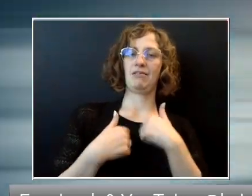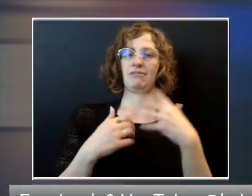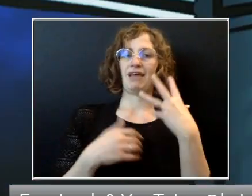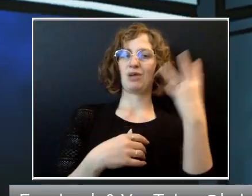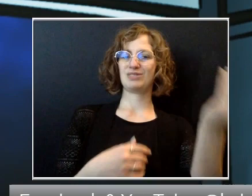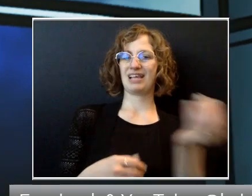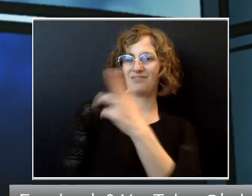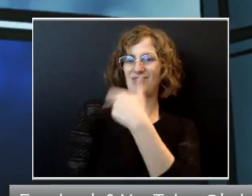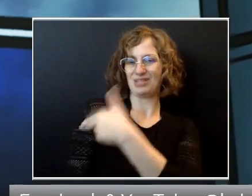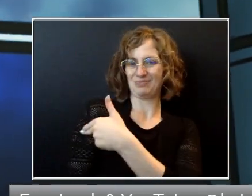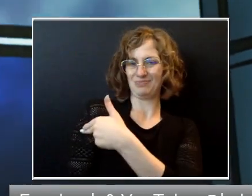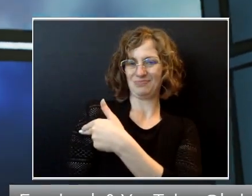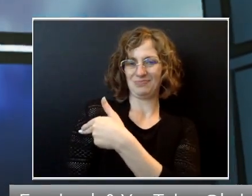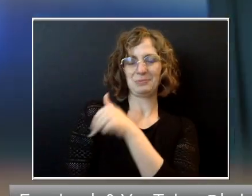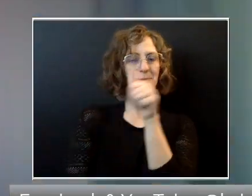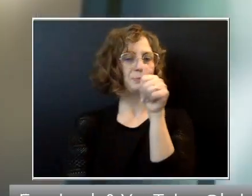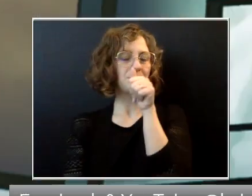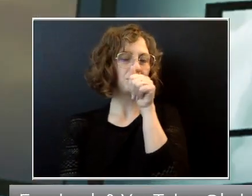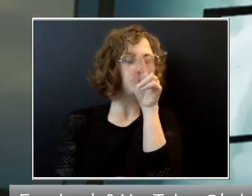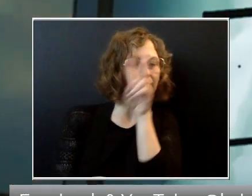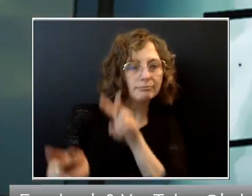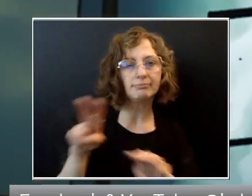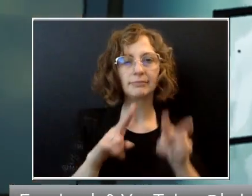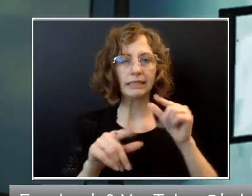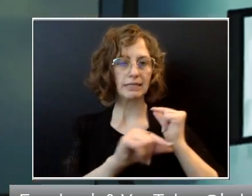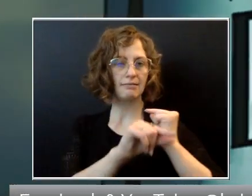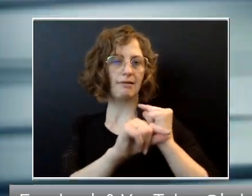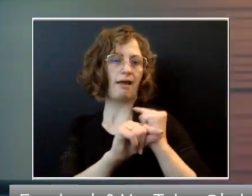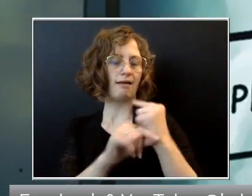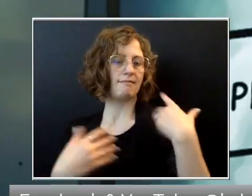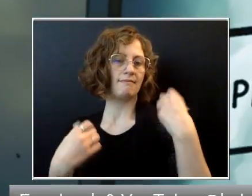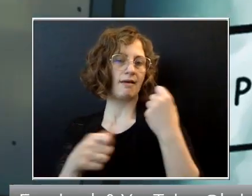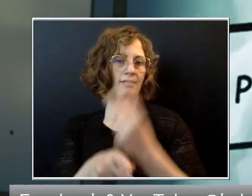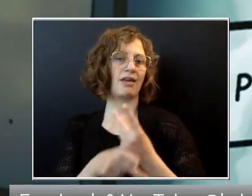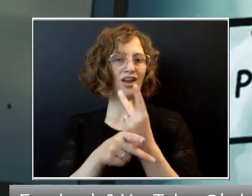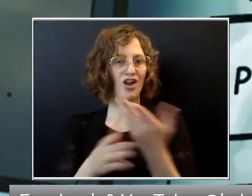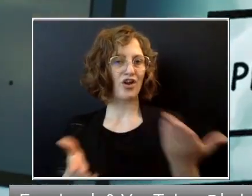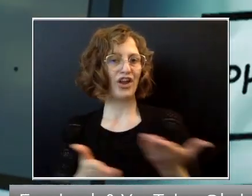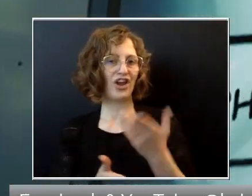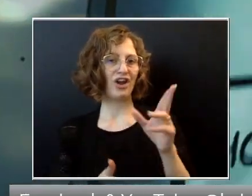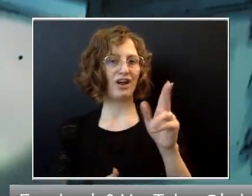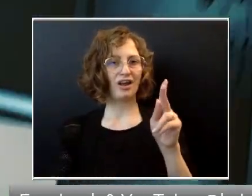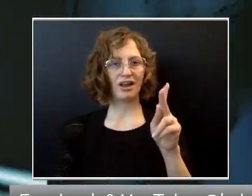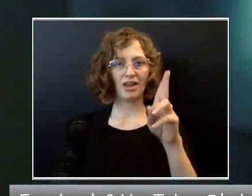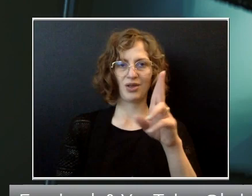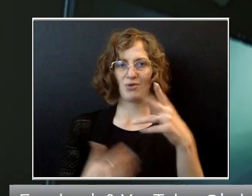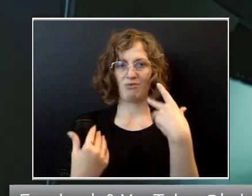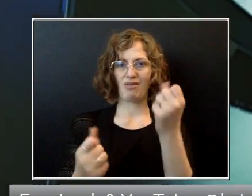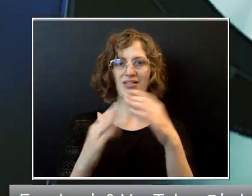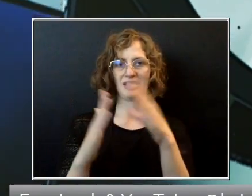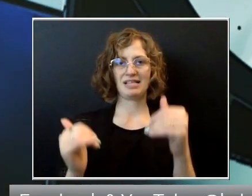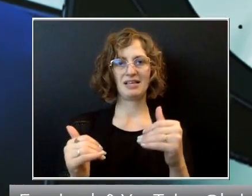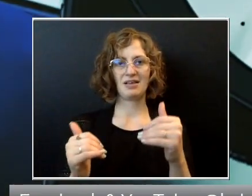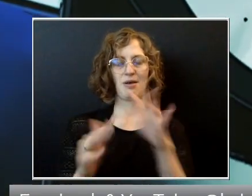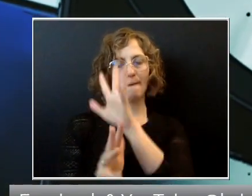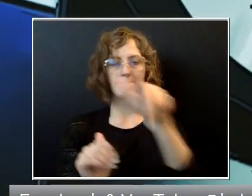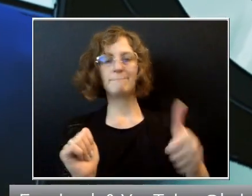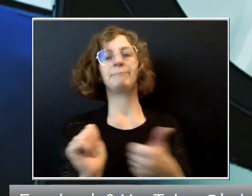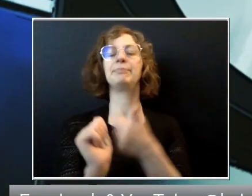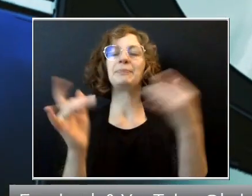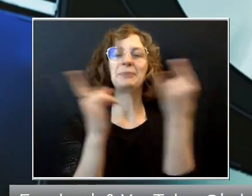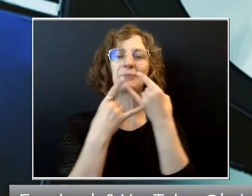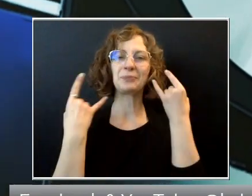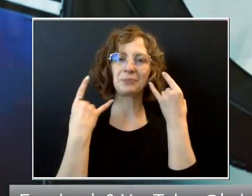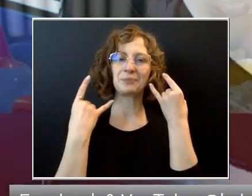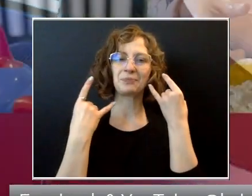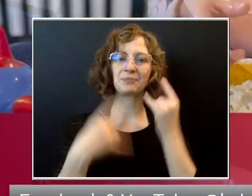a secret look into the guardians of healthcare at the University of Kansas Health System. Let's go behind the